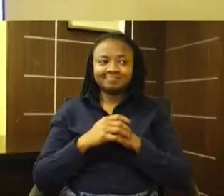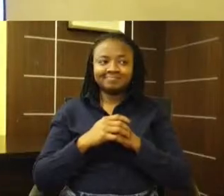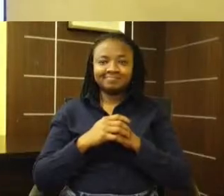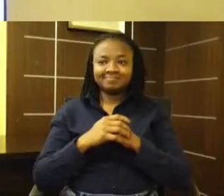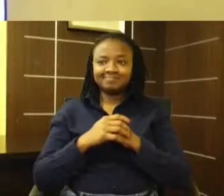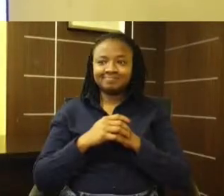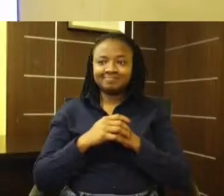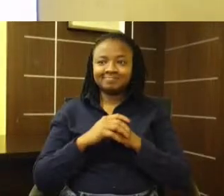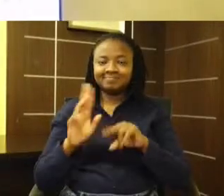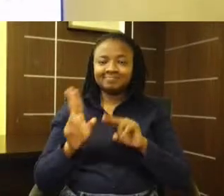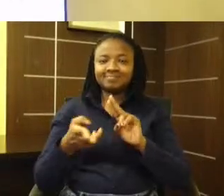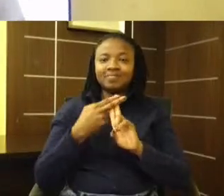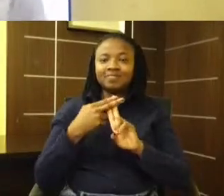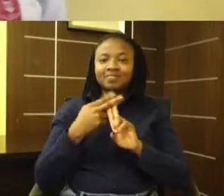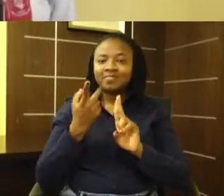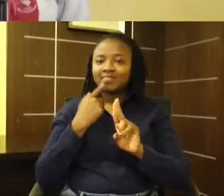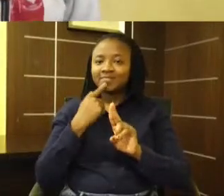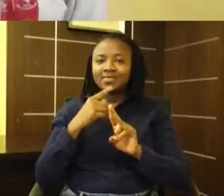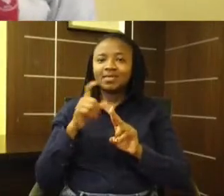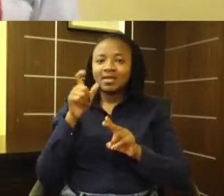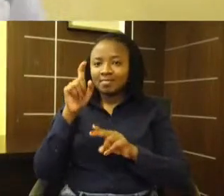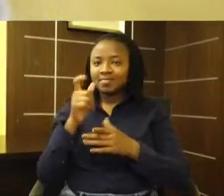Her hashtag was somebody must go.